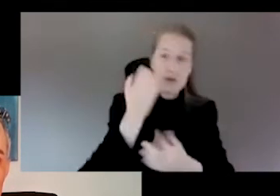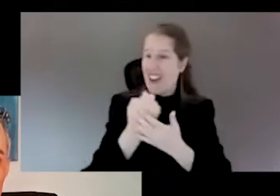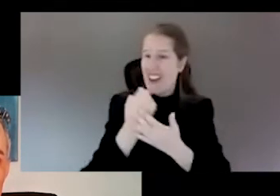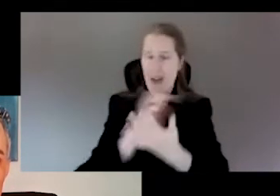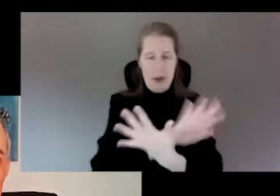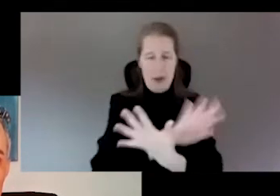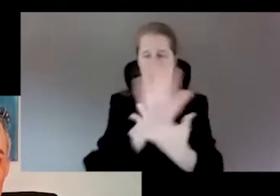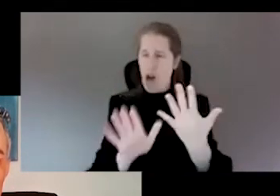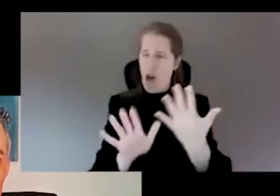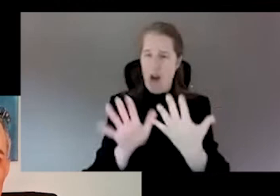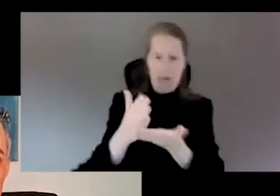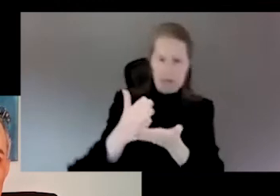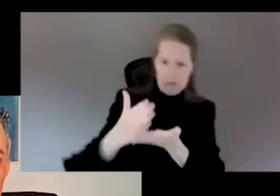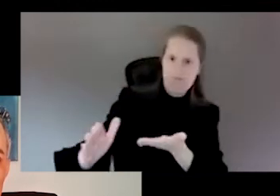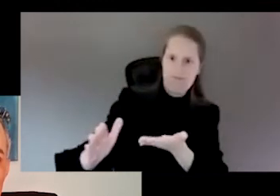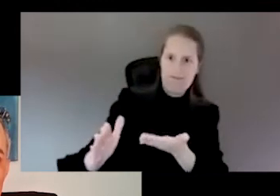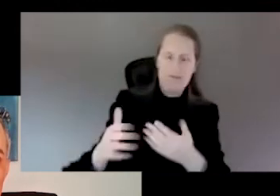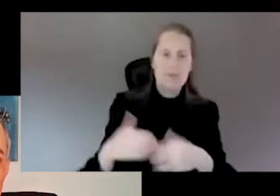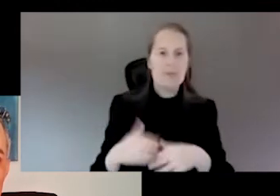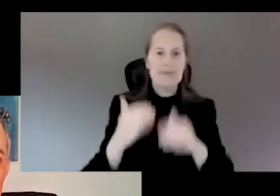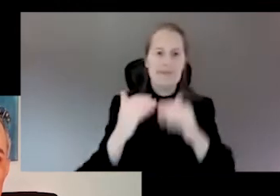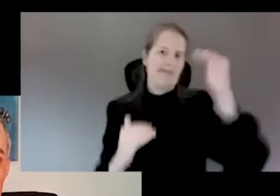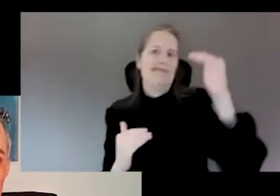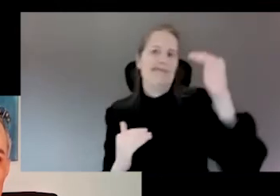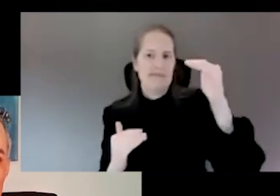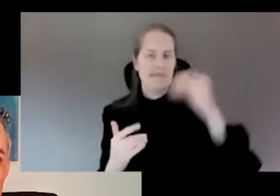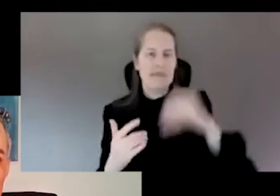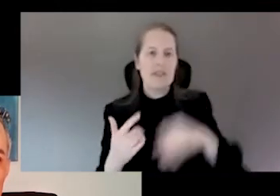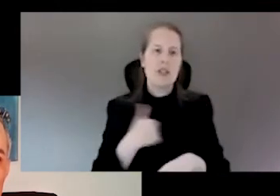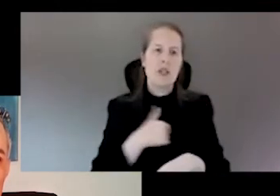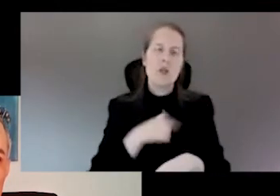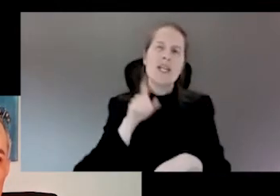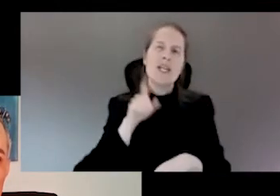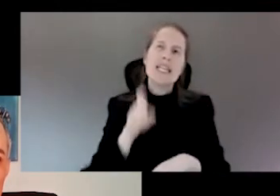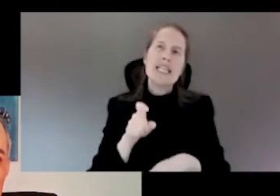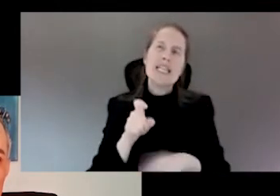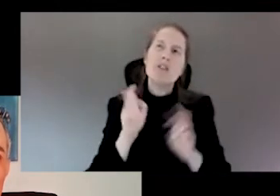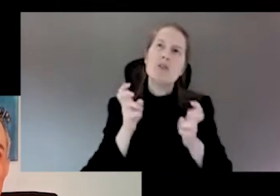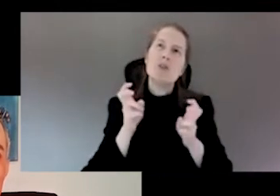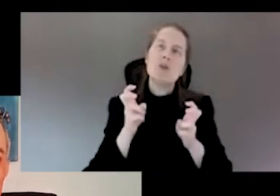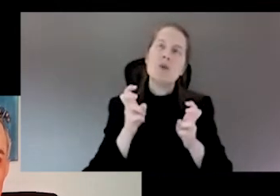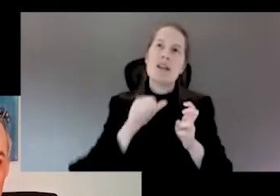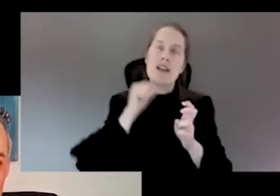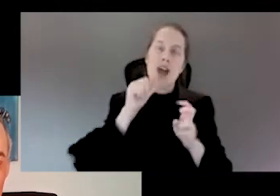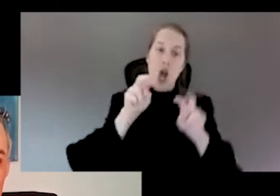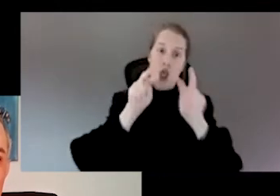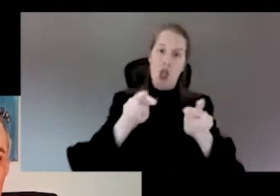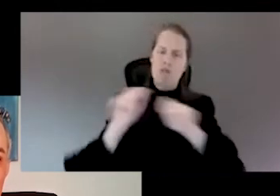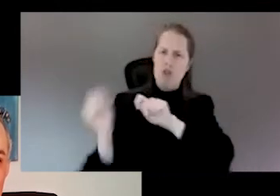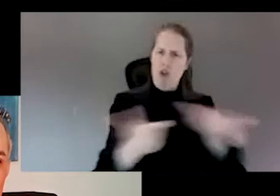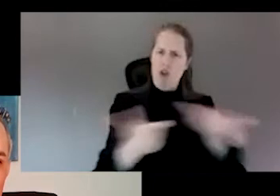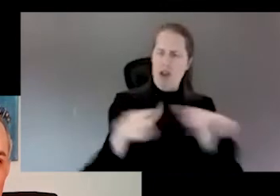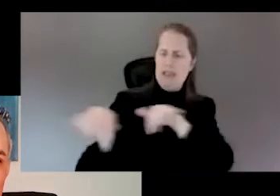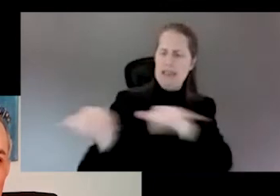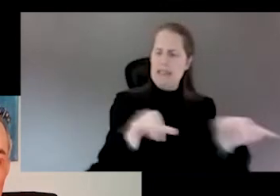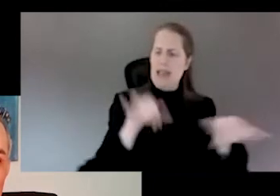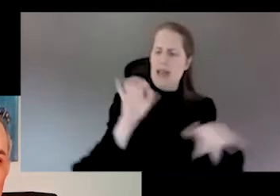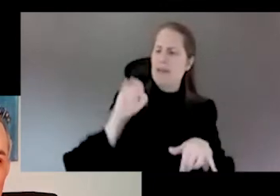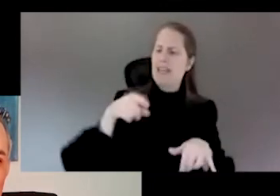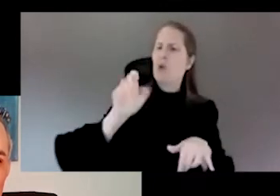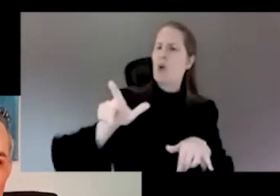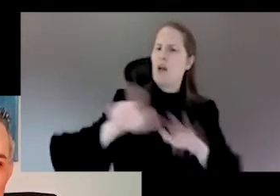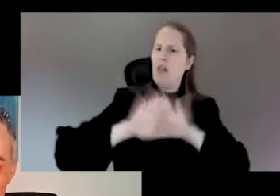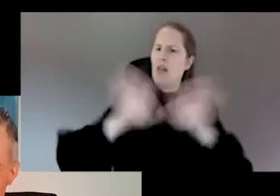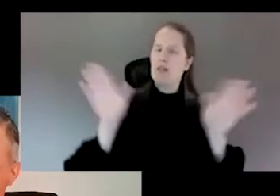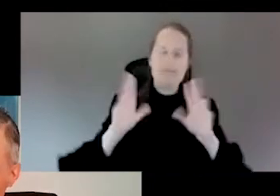I feel that we really need to move away from treating everyone equally and recognize and